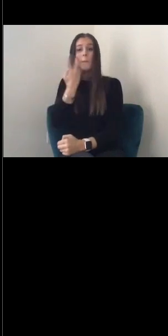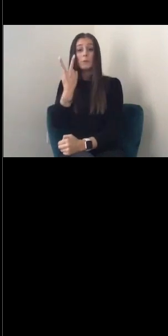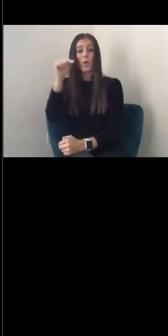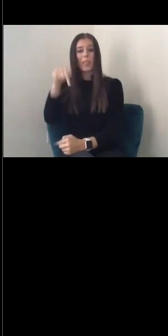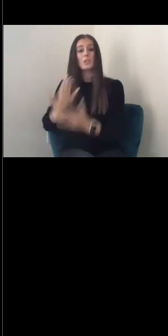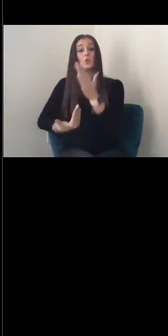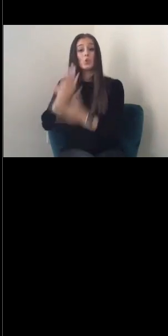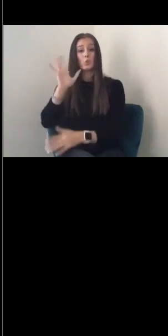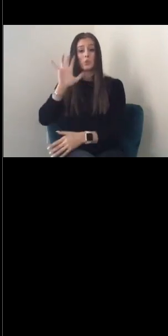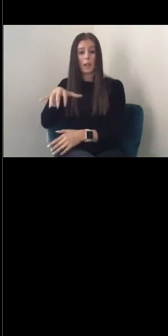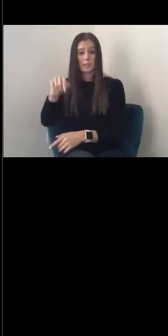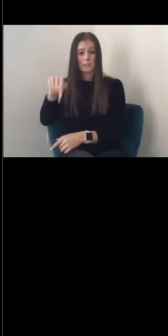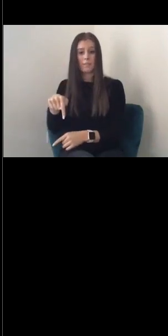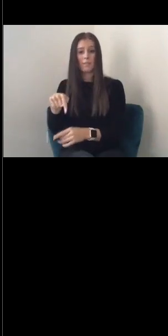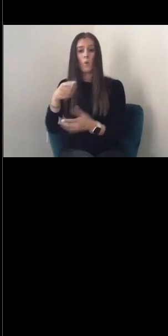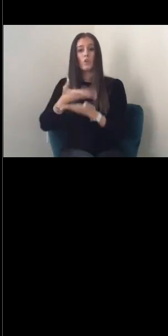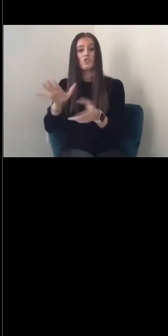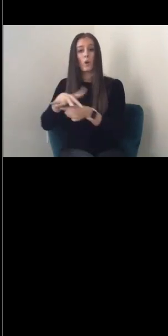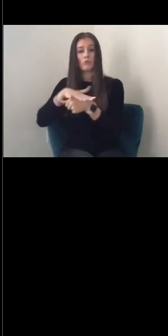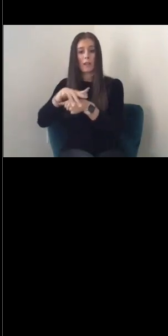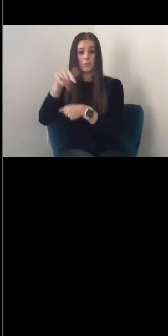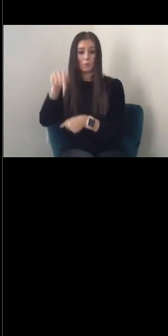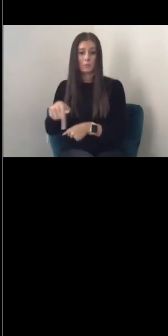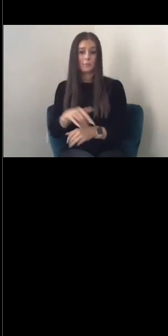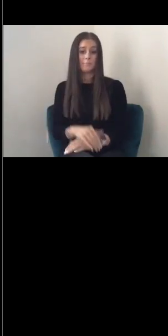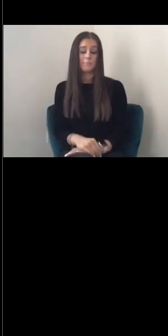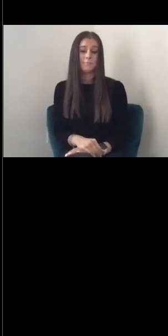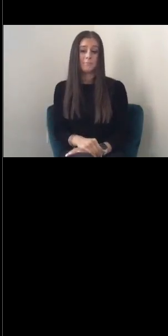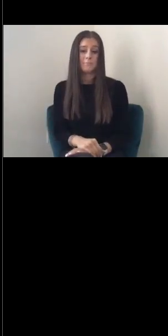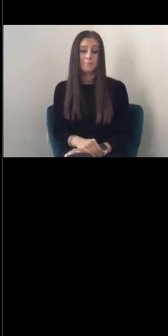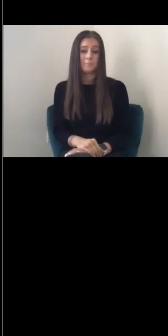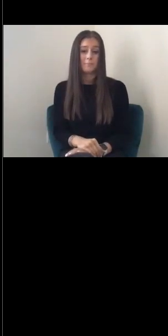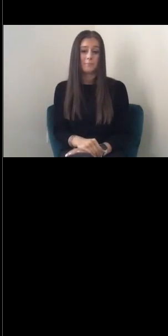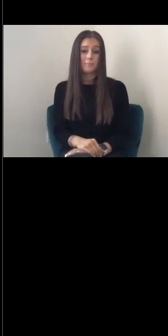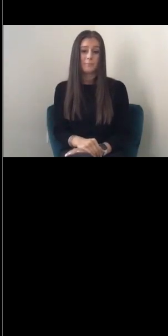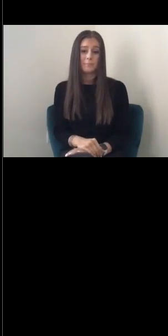2 on the image on screen.